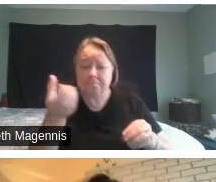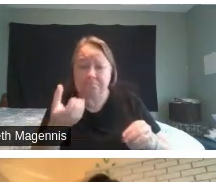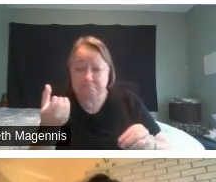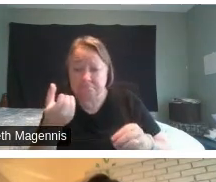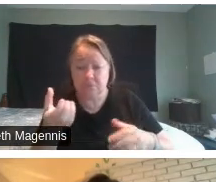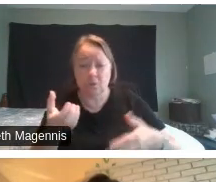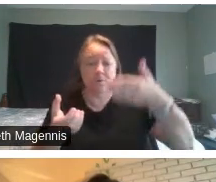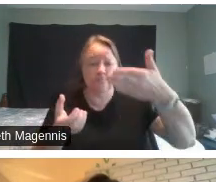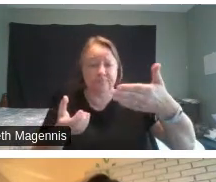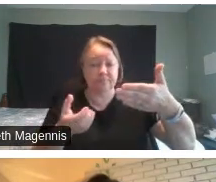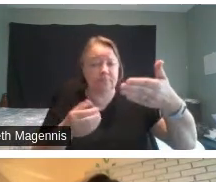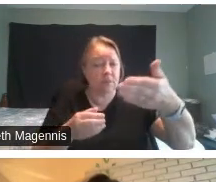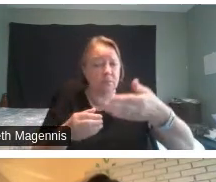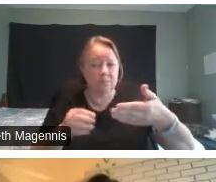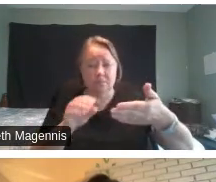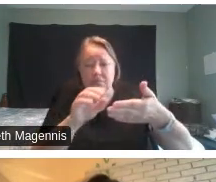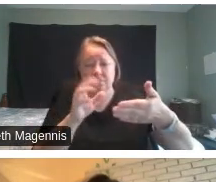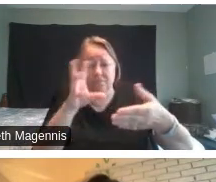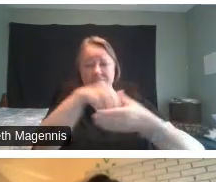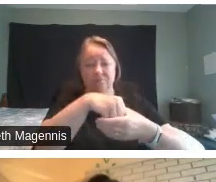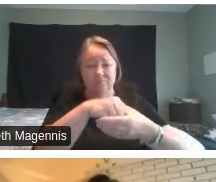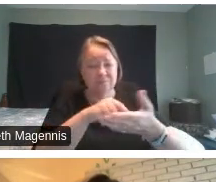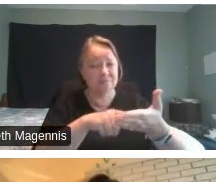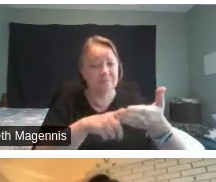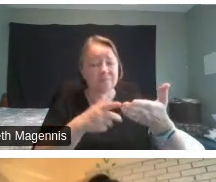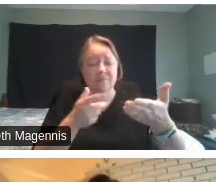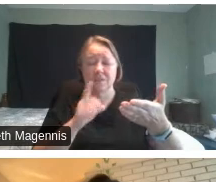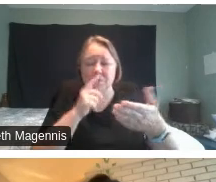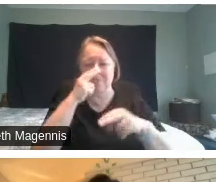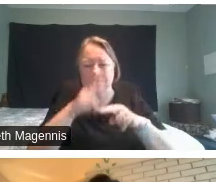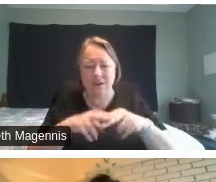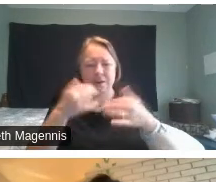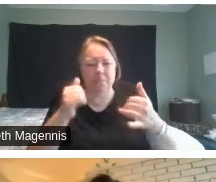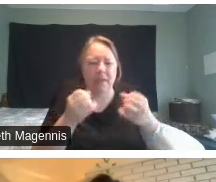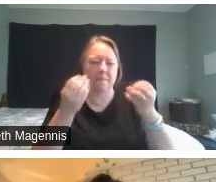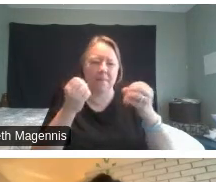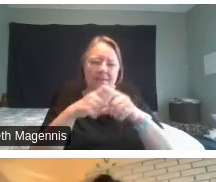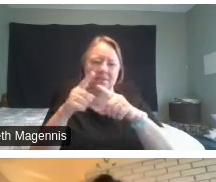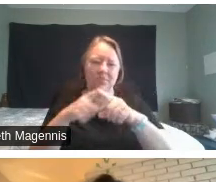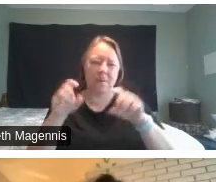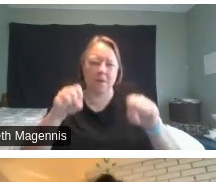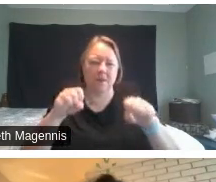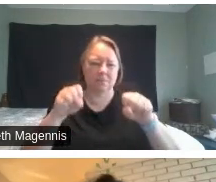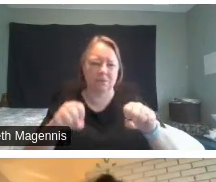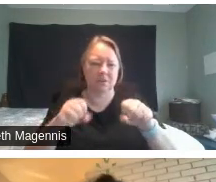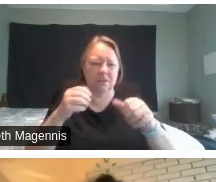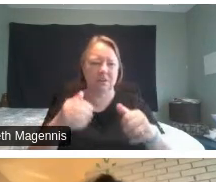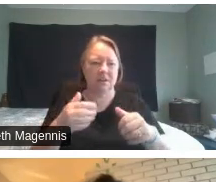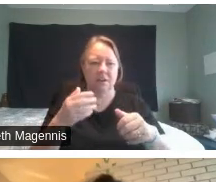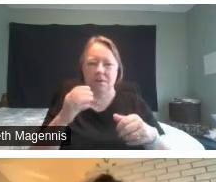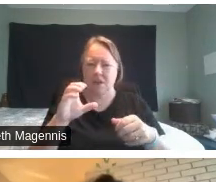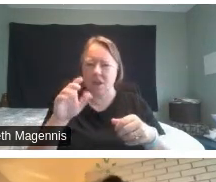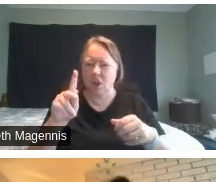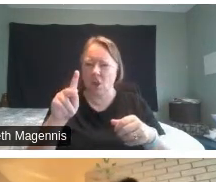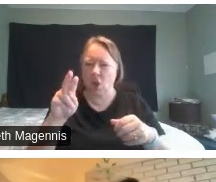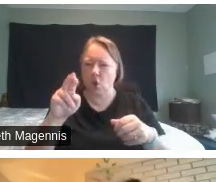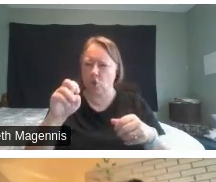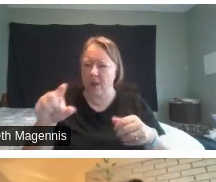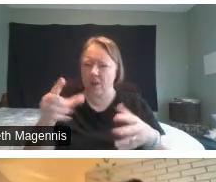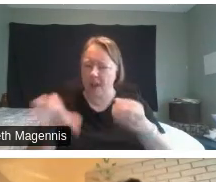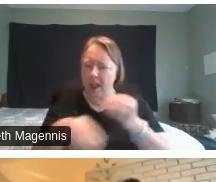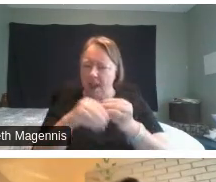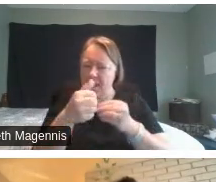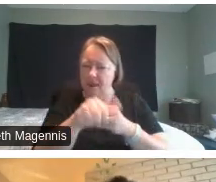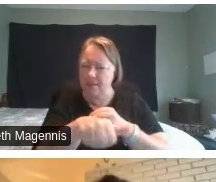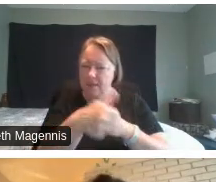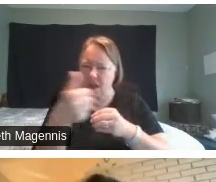so it's really, really, really fun to play with, infinite possibilities. I don't know, Craig, if you wanted to add anything else to that. I know Craig,